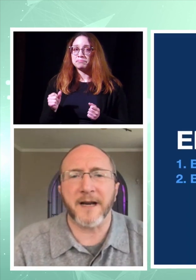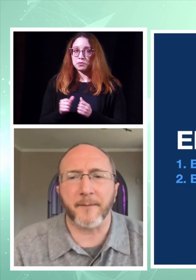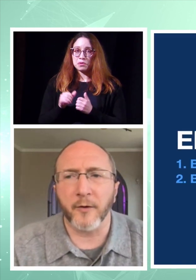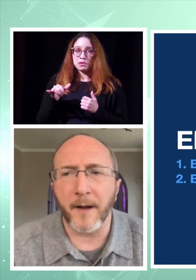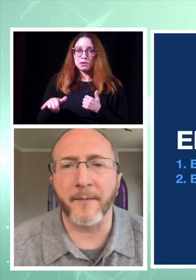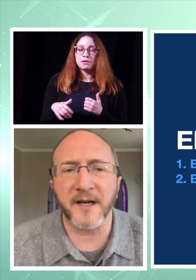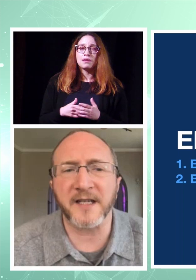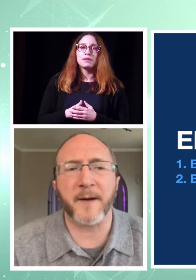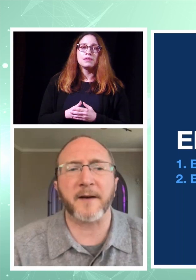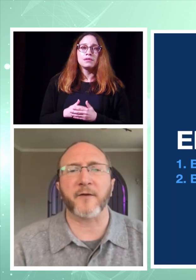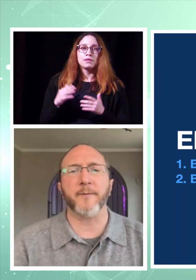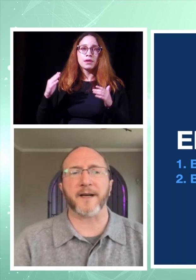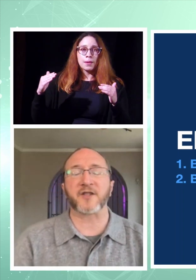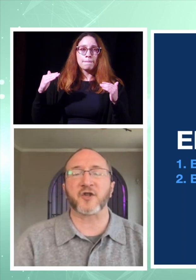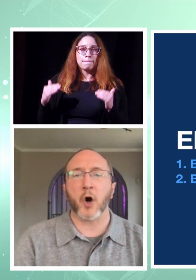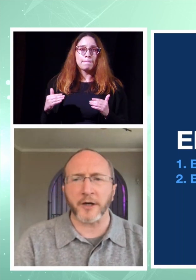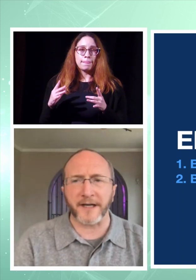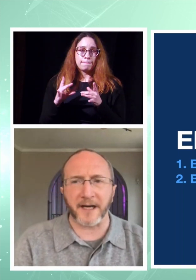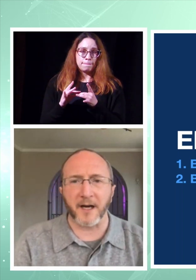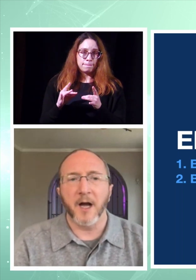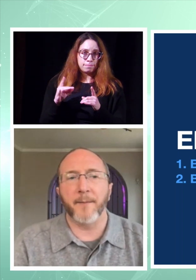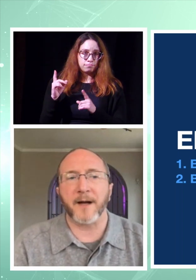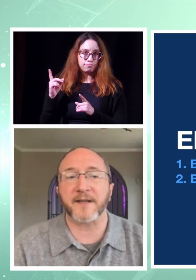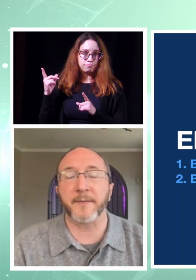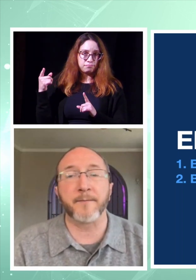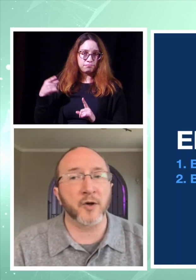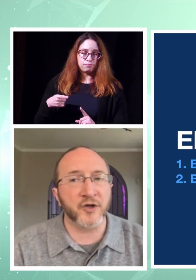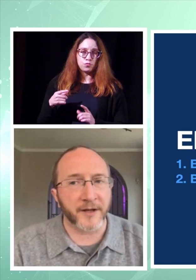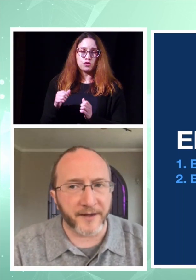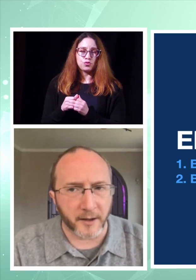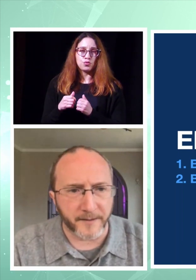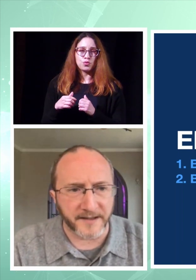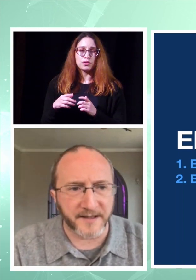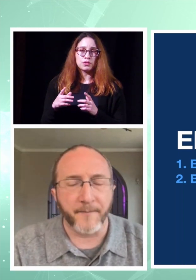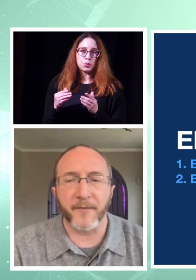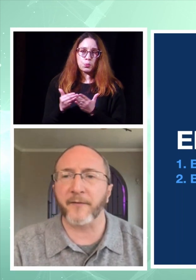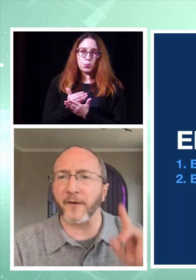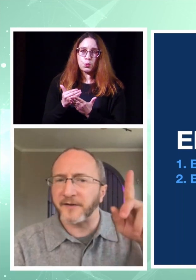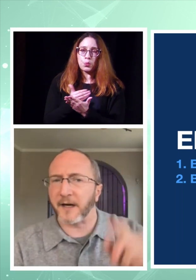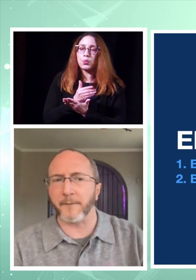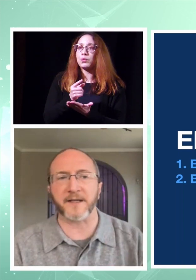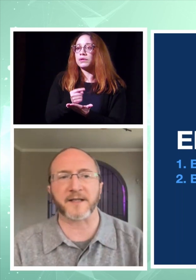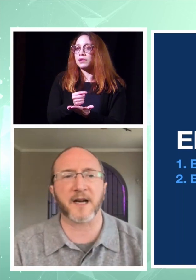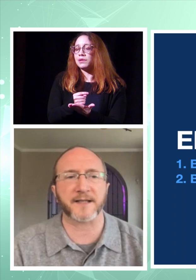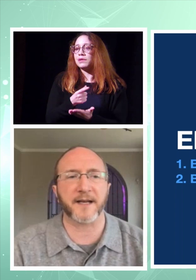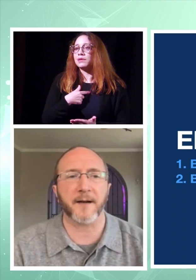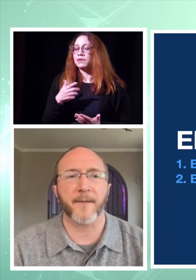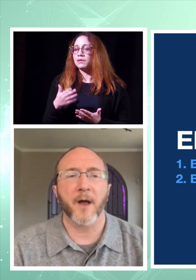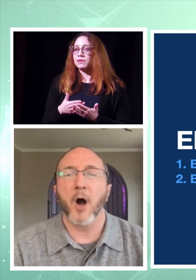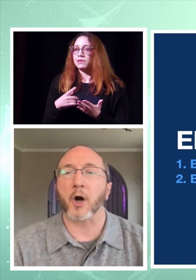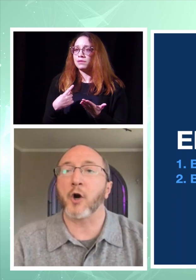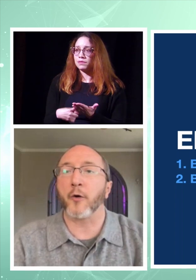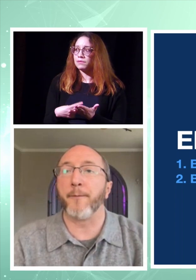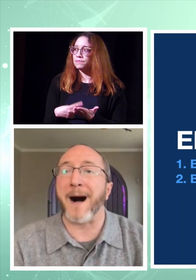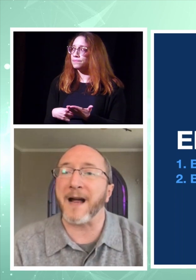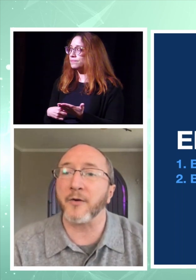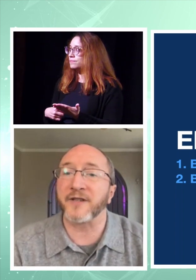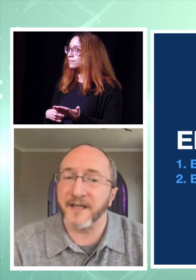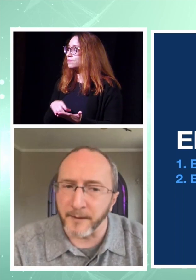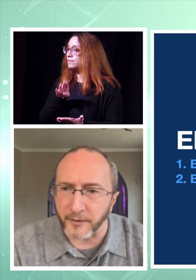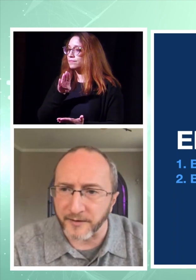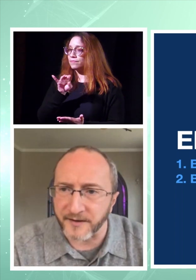that preamble, I'm going to spend a few minutes talking about some emerging therapies. The first that I'll be discussing are